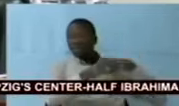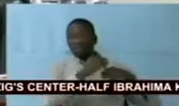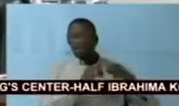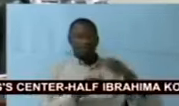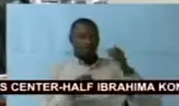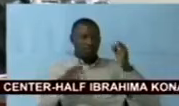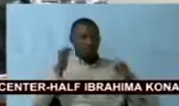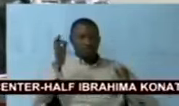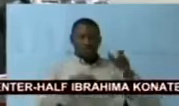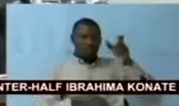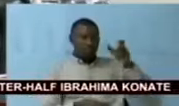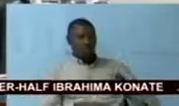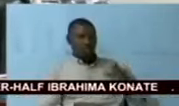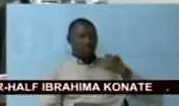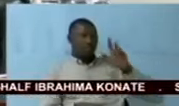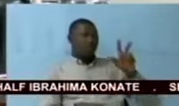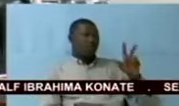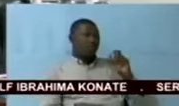Wowo.